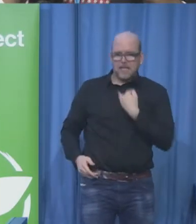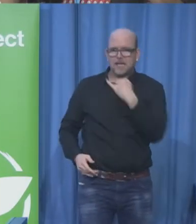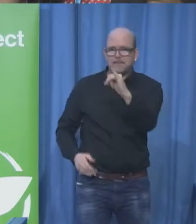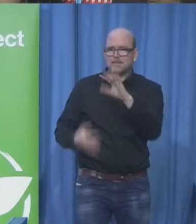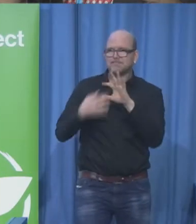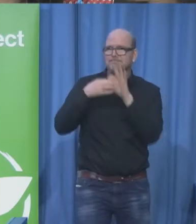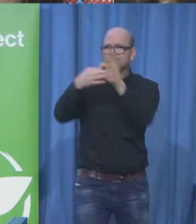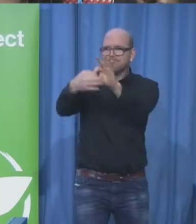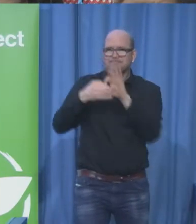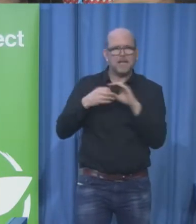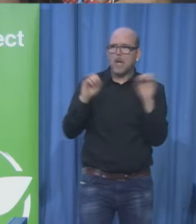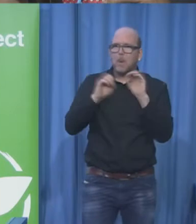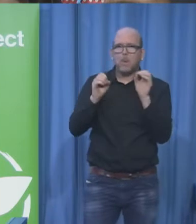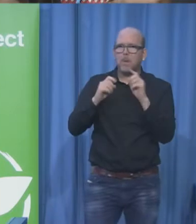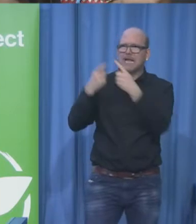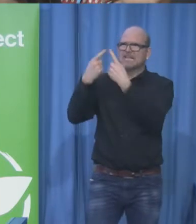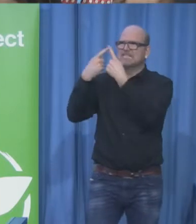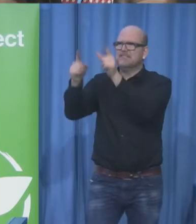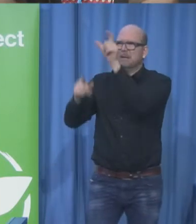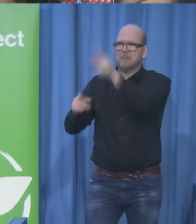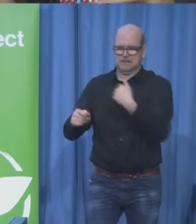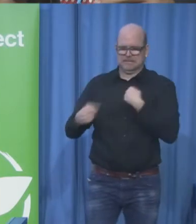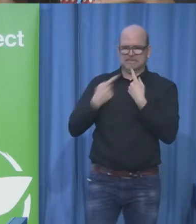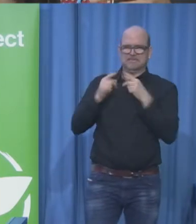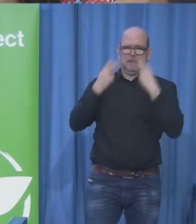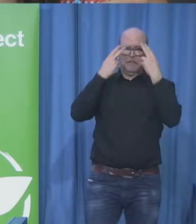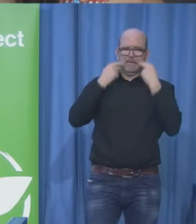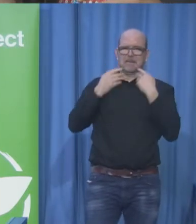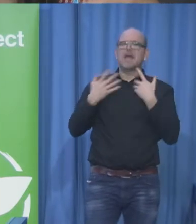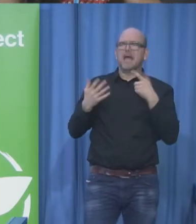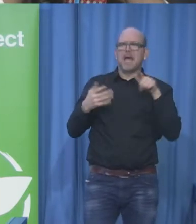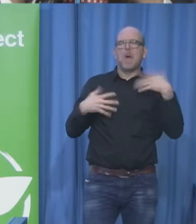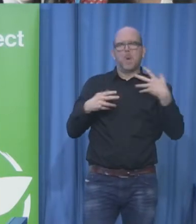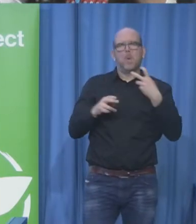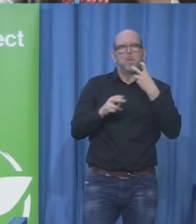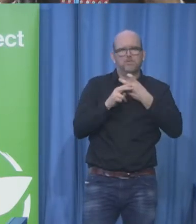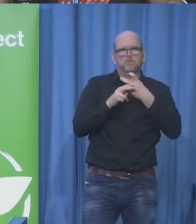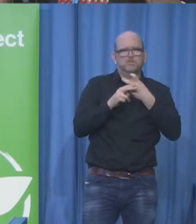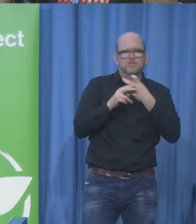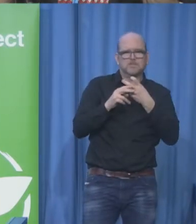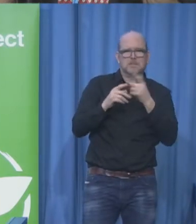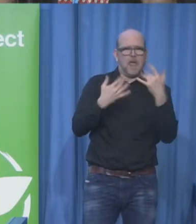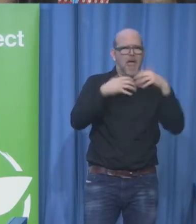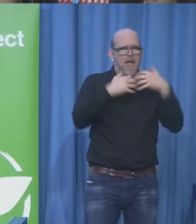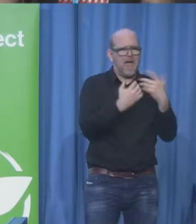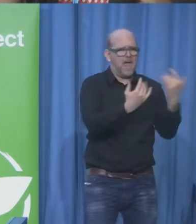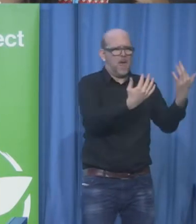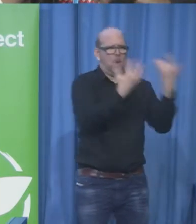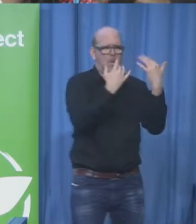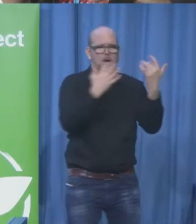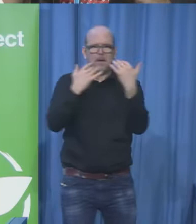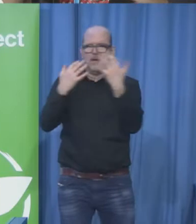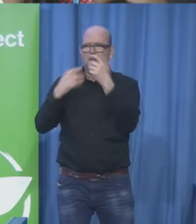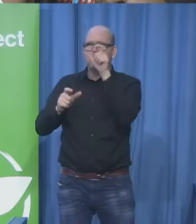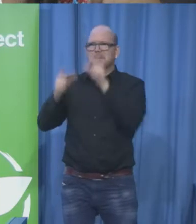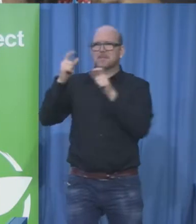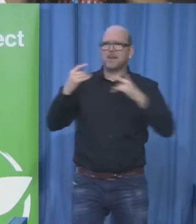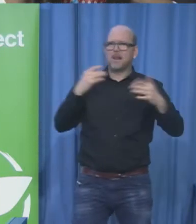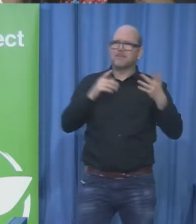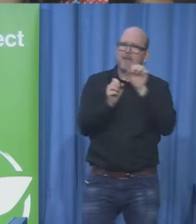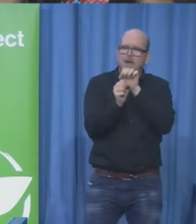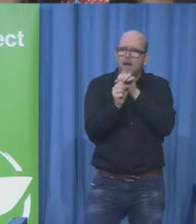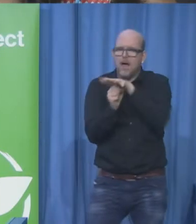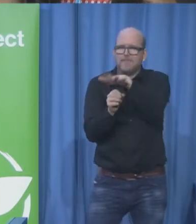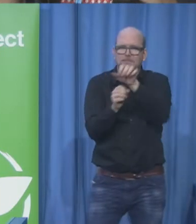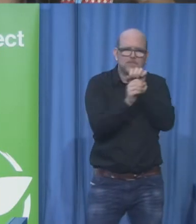define yourself by the people that are around you. You define yourself by the life that you live, and you define yourself by the community that